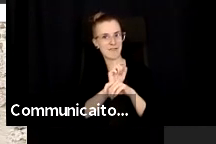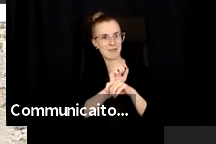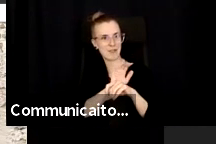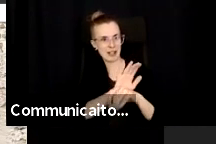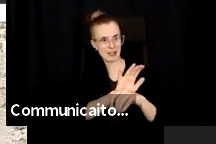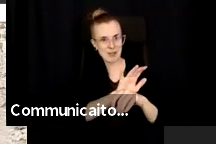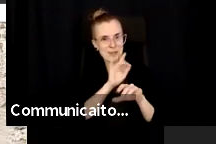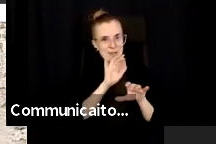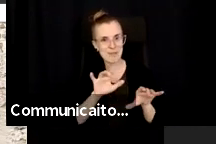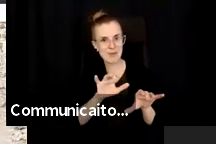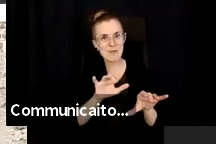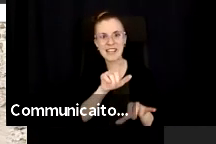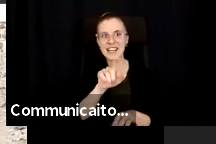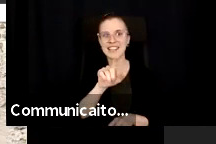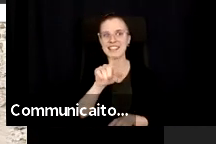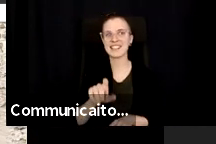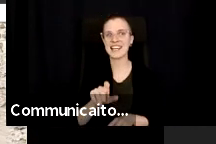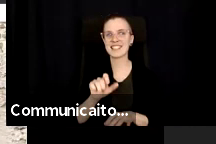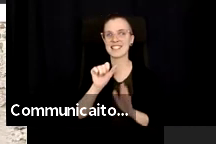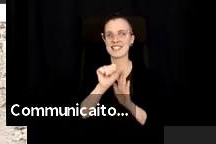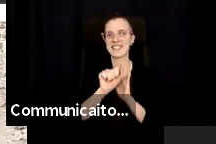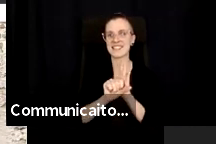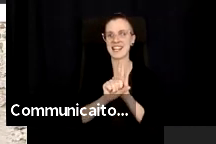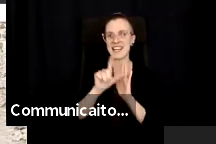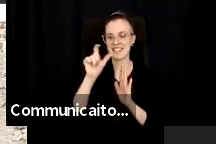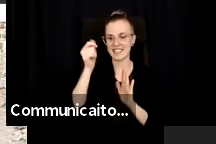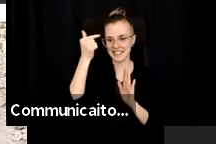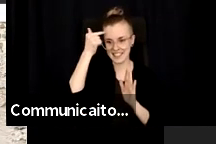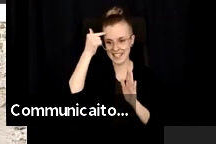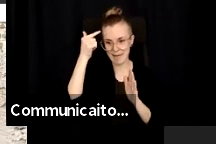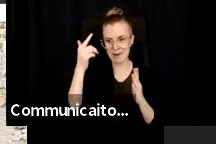Capitol. Please join me in welcoming Mr. Tarek Gilman.